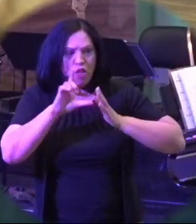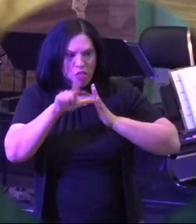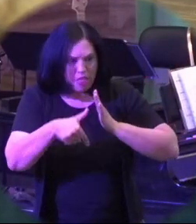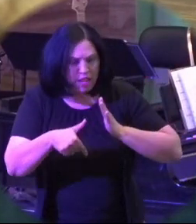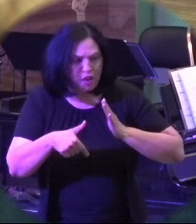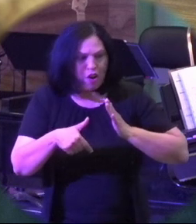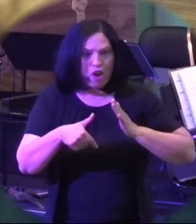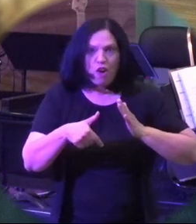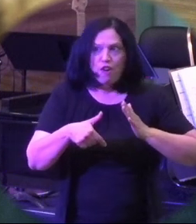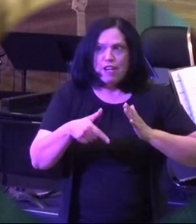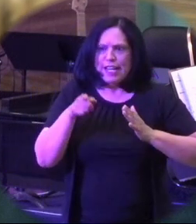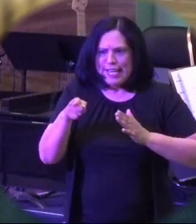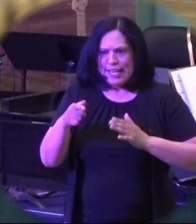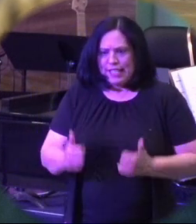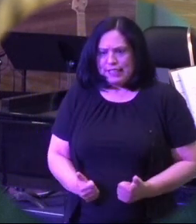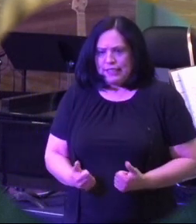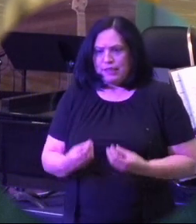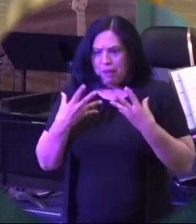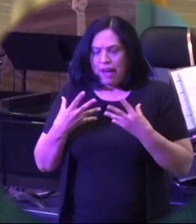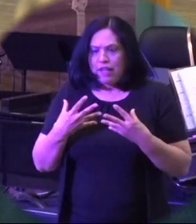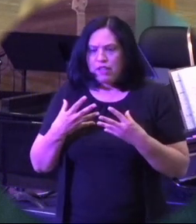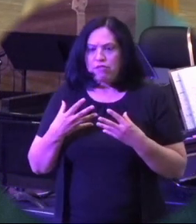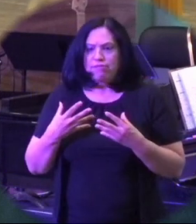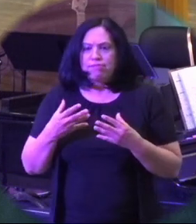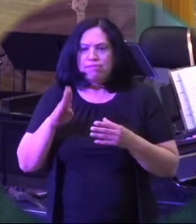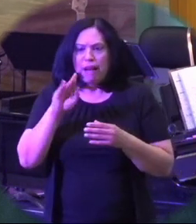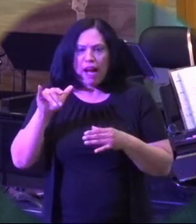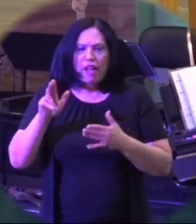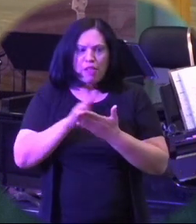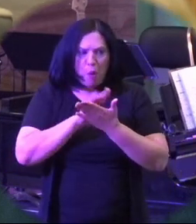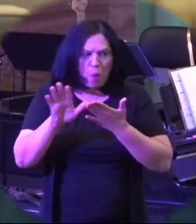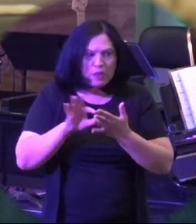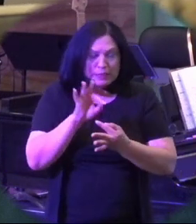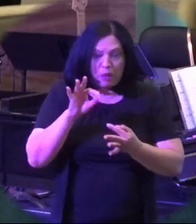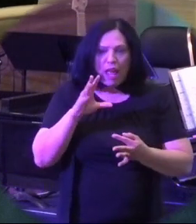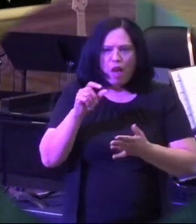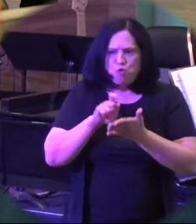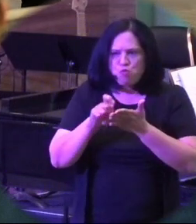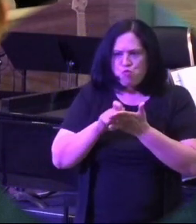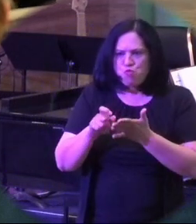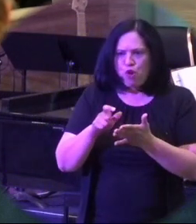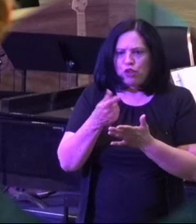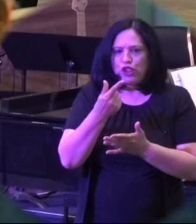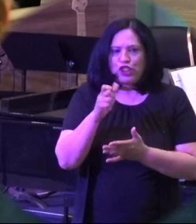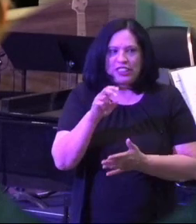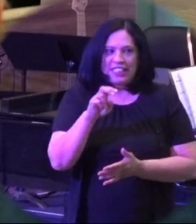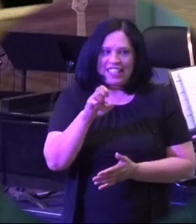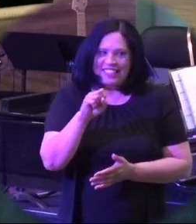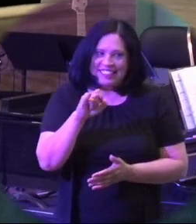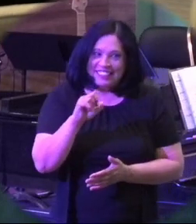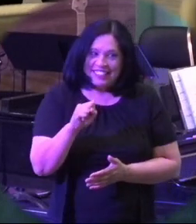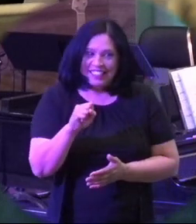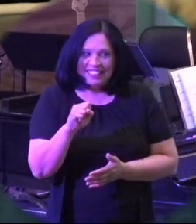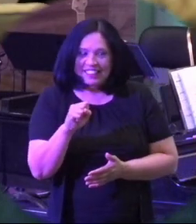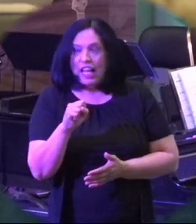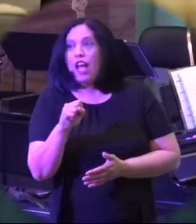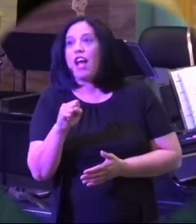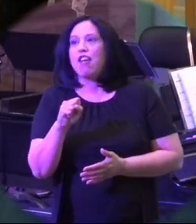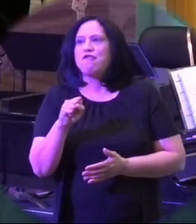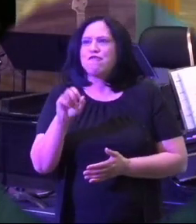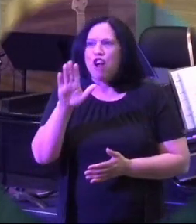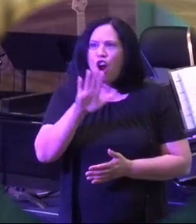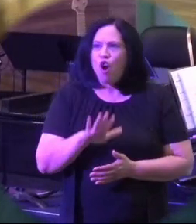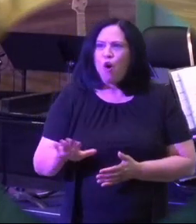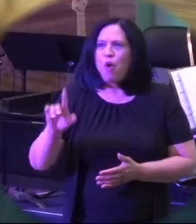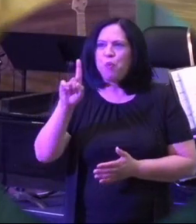Holy Spirit, wrote the book of Genesis in about 1400 BC, including the event that we're going to study today, the